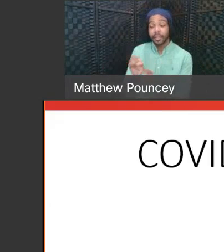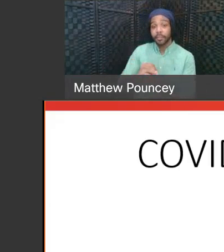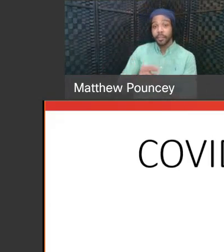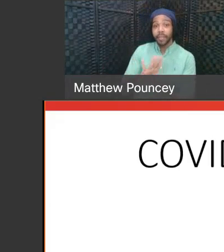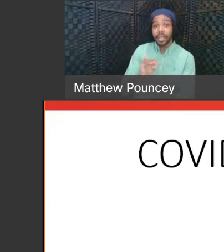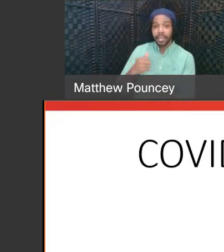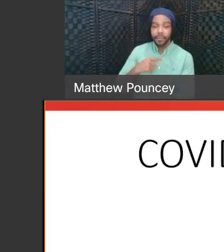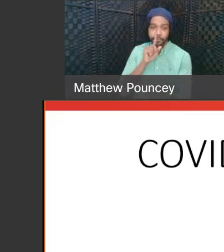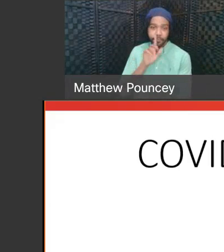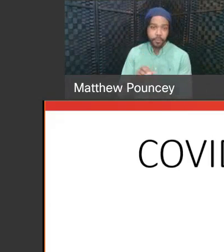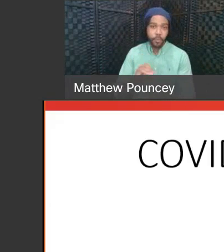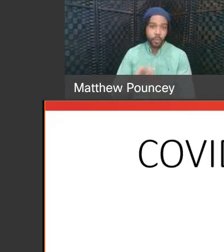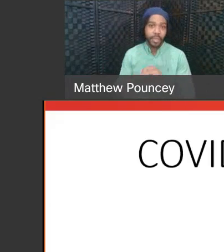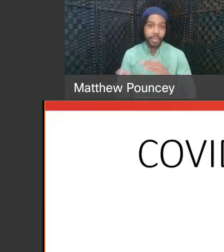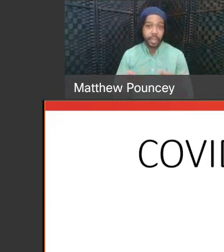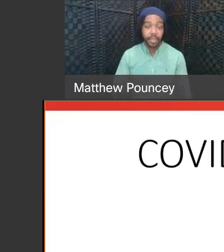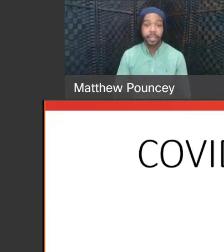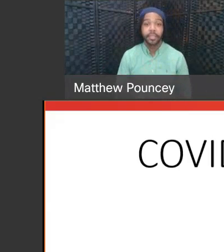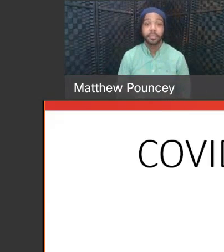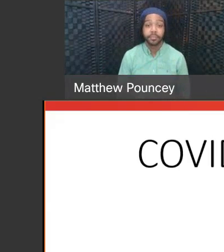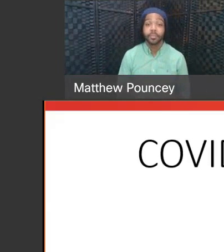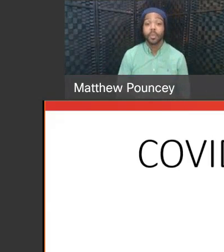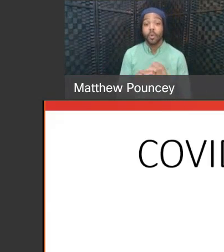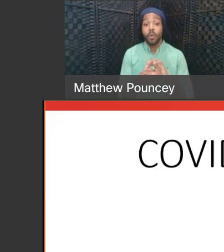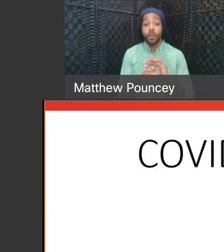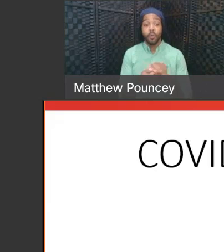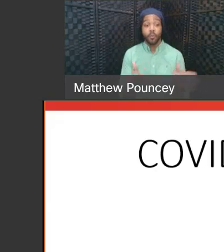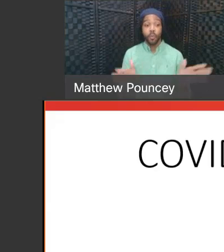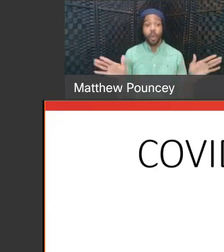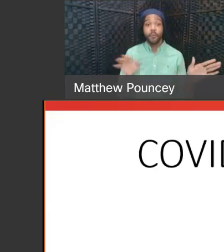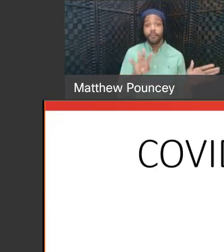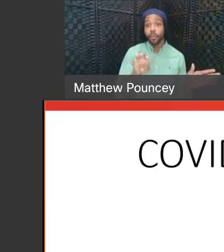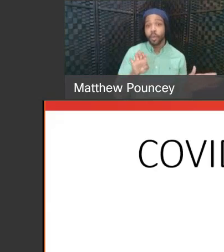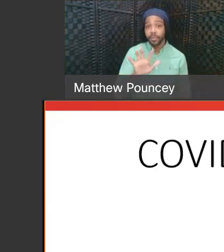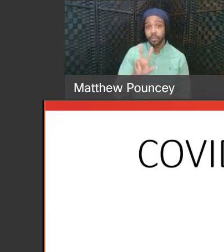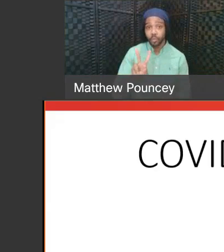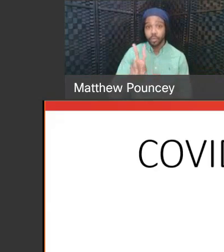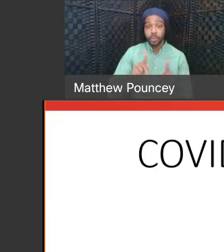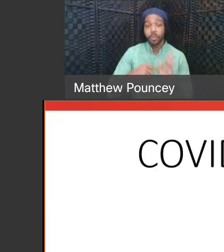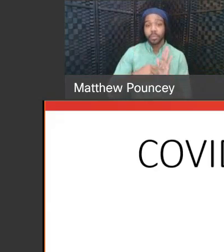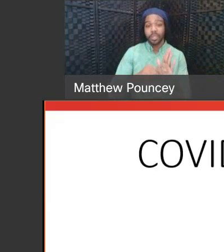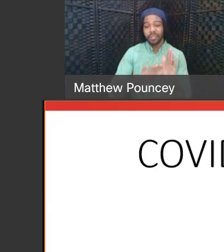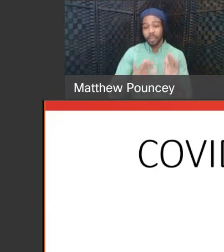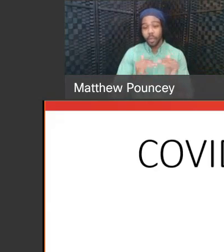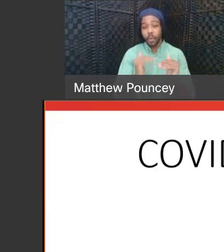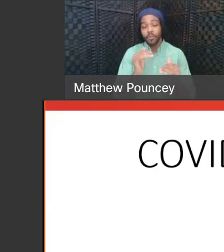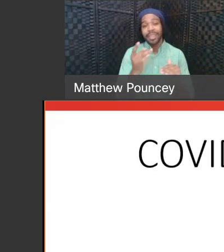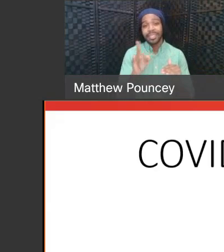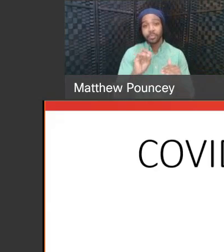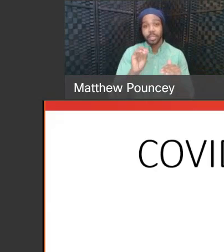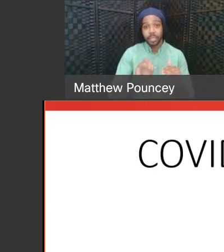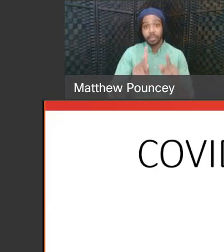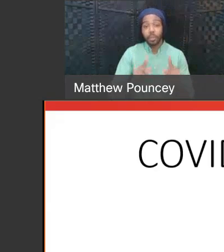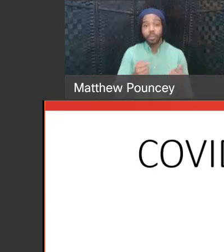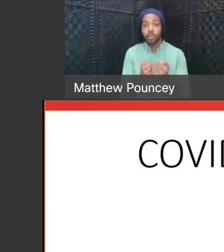confirmed COVID death. So that overall, the 452 people represent just over 18% of people supported